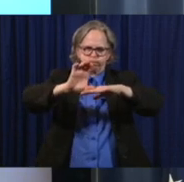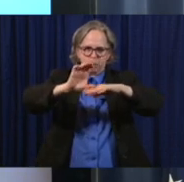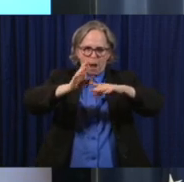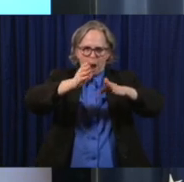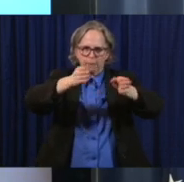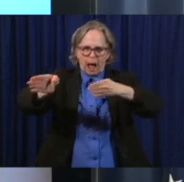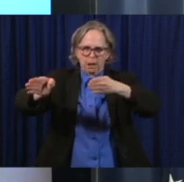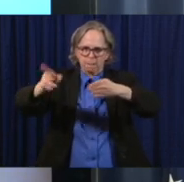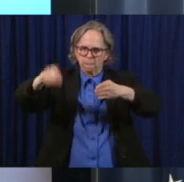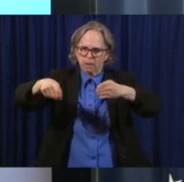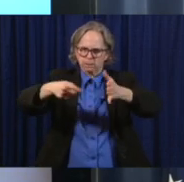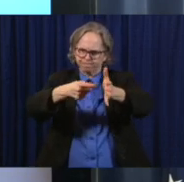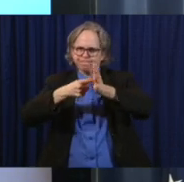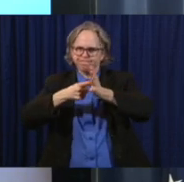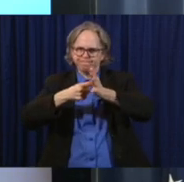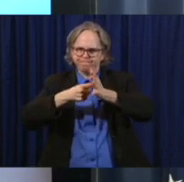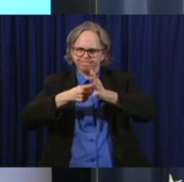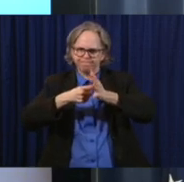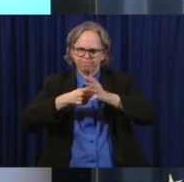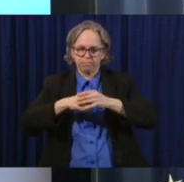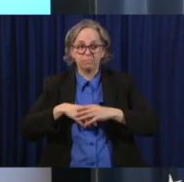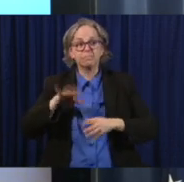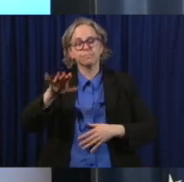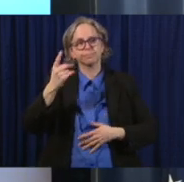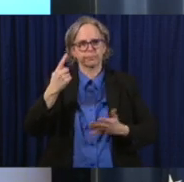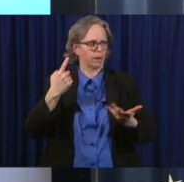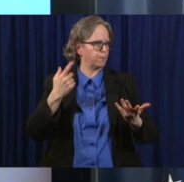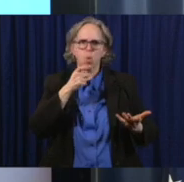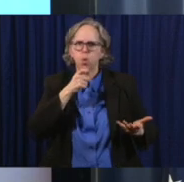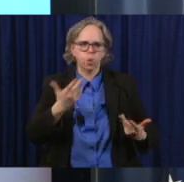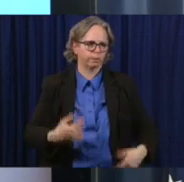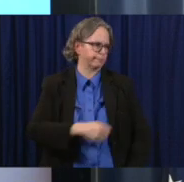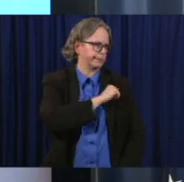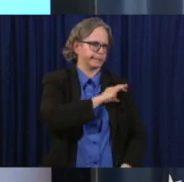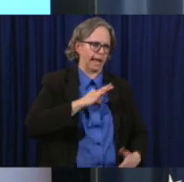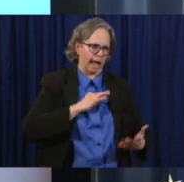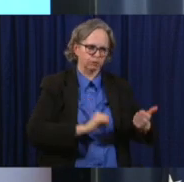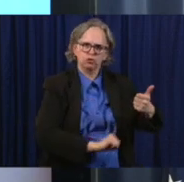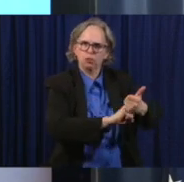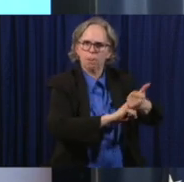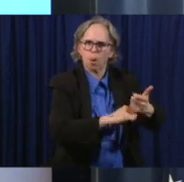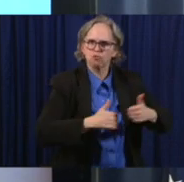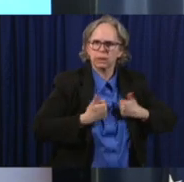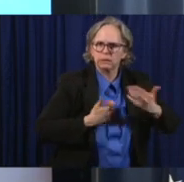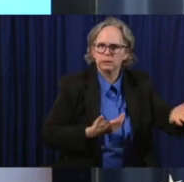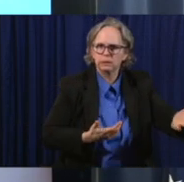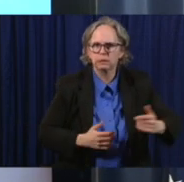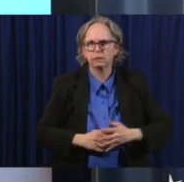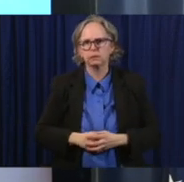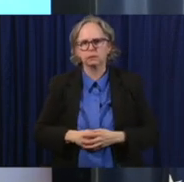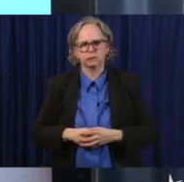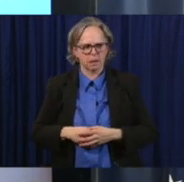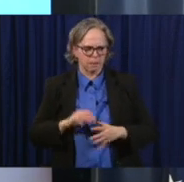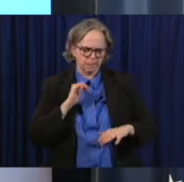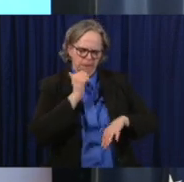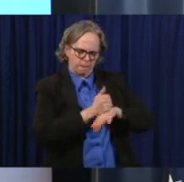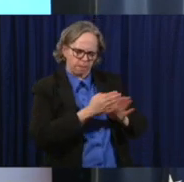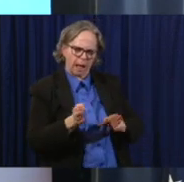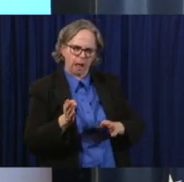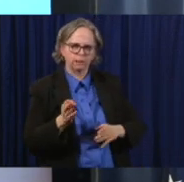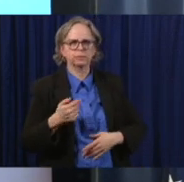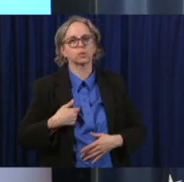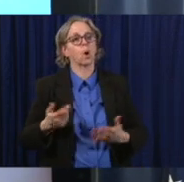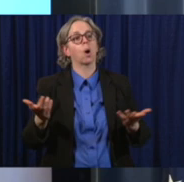as assisted living and other kinds of congregate environments. And that is a plan that we refer to